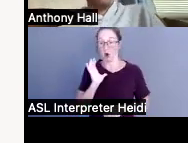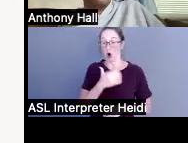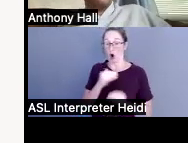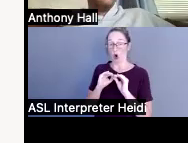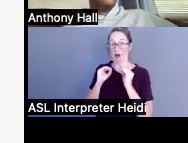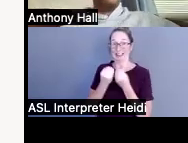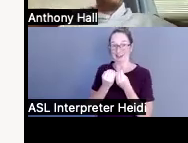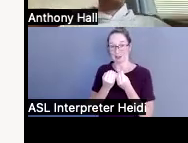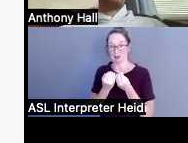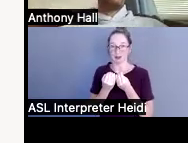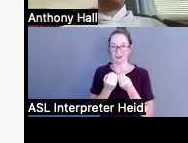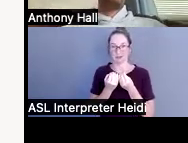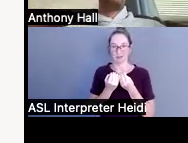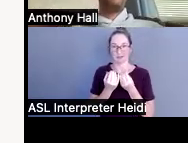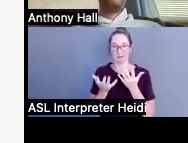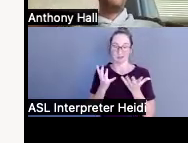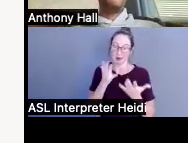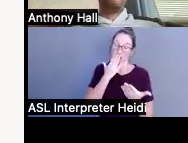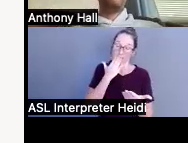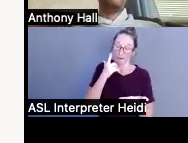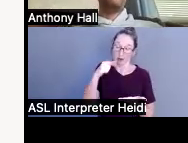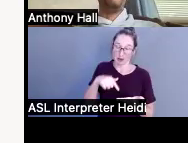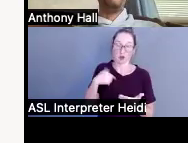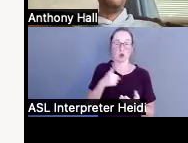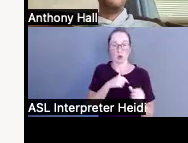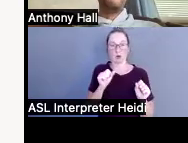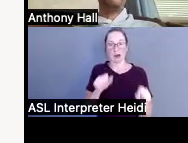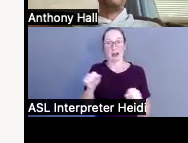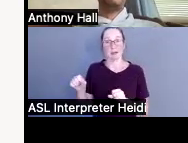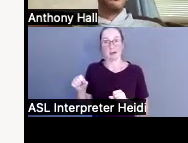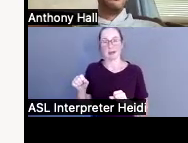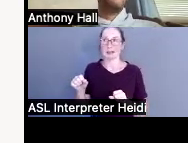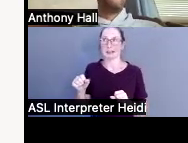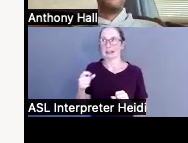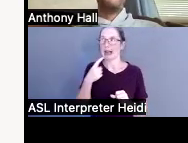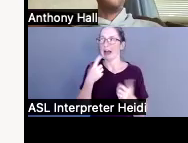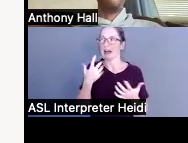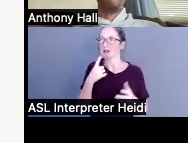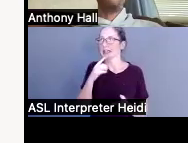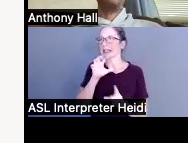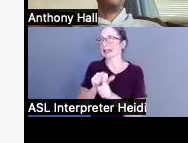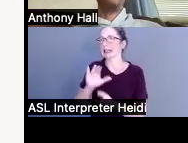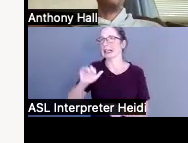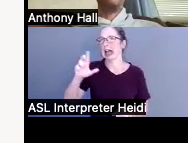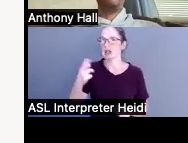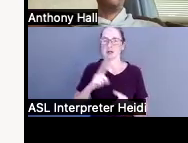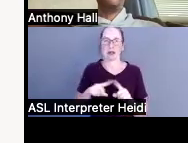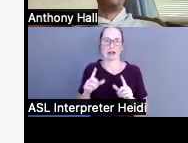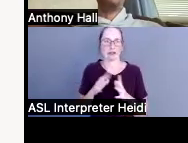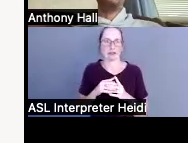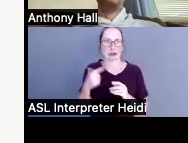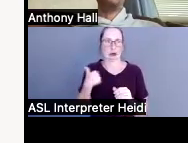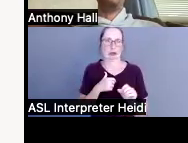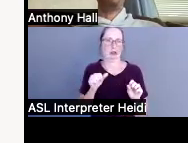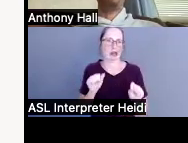of, and I'm grateful for this, we were able to, I don't want to say catch, but I want to say we were